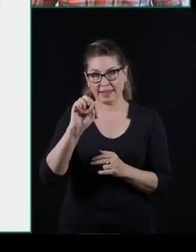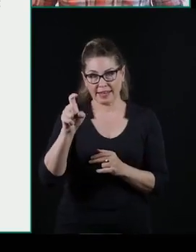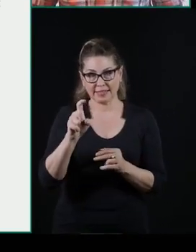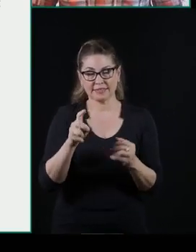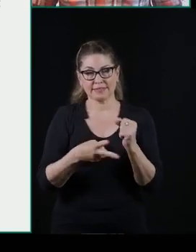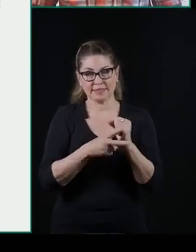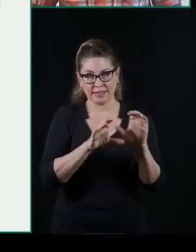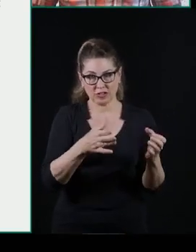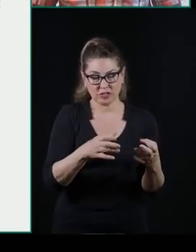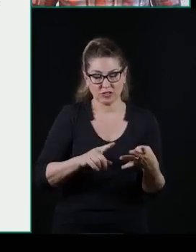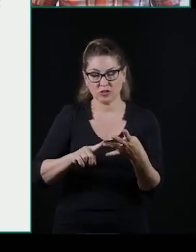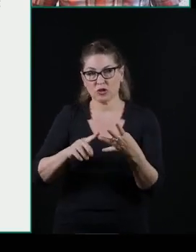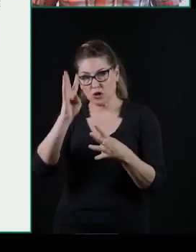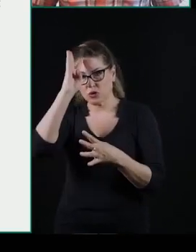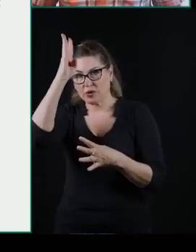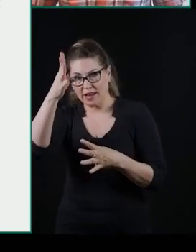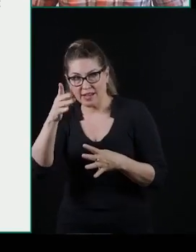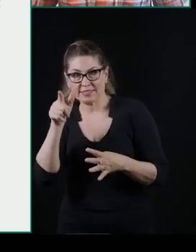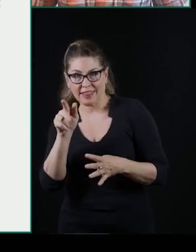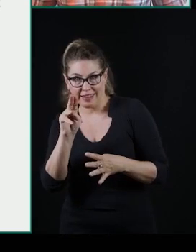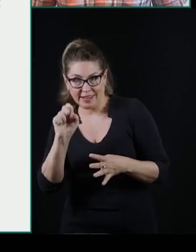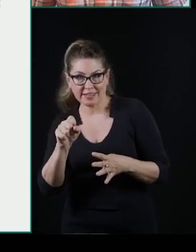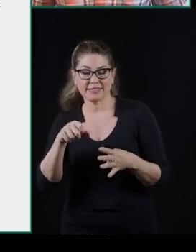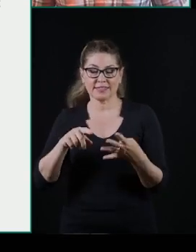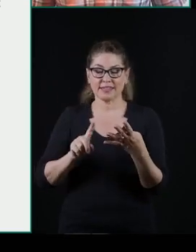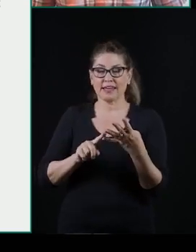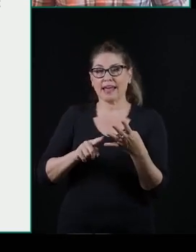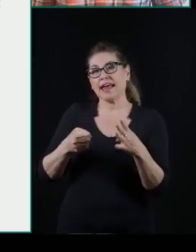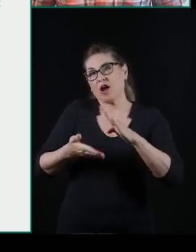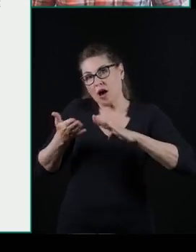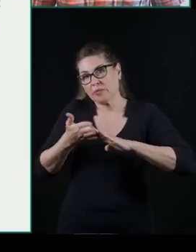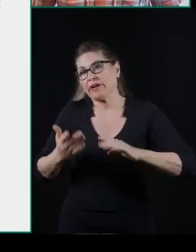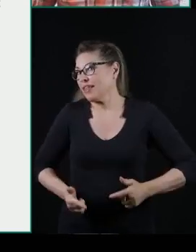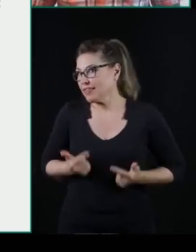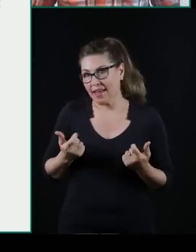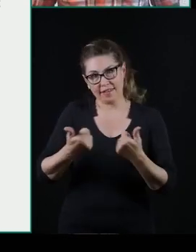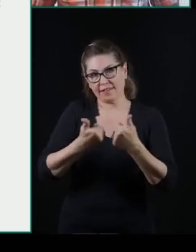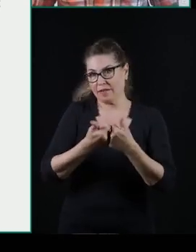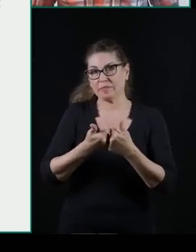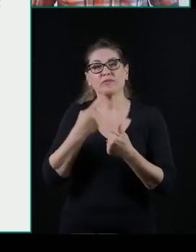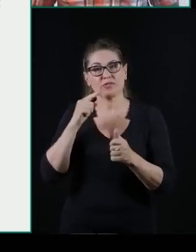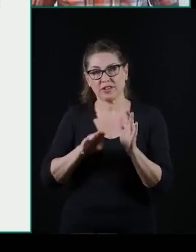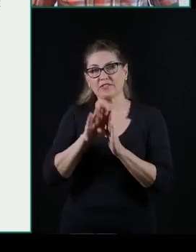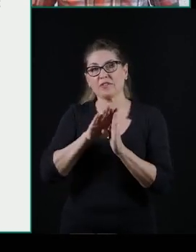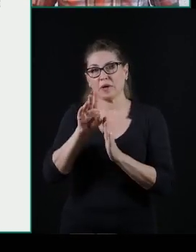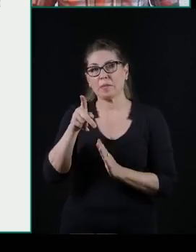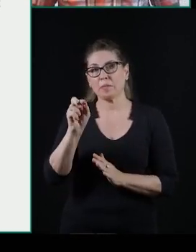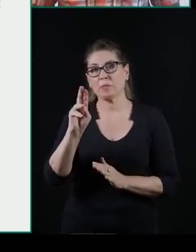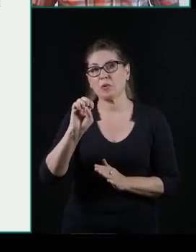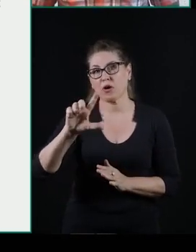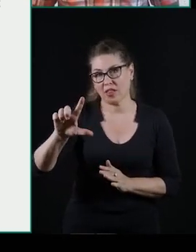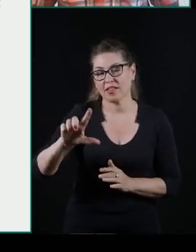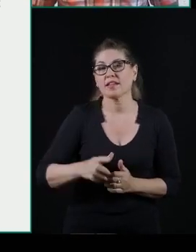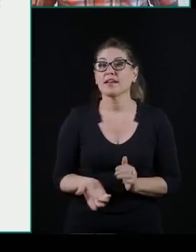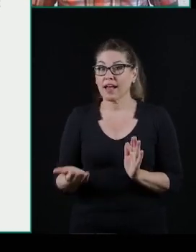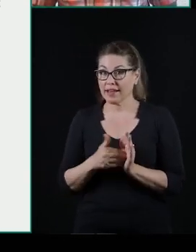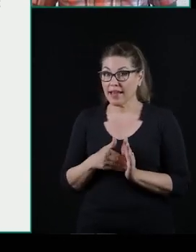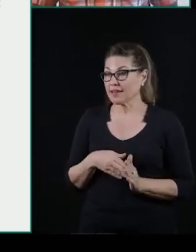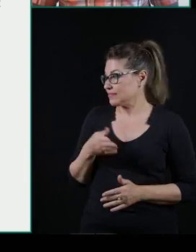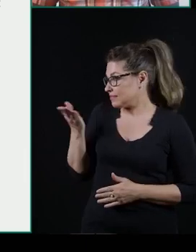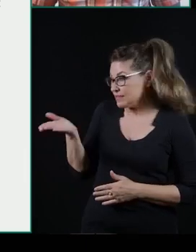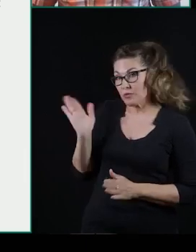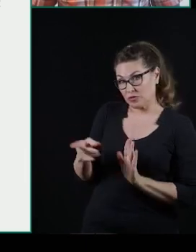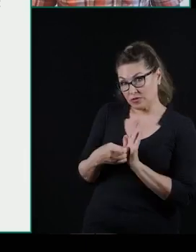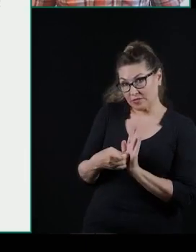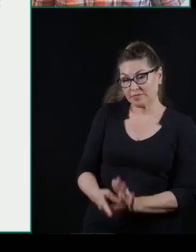building a Linux container image, creating a Linux build in PlayFab, and operating a live game in the developer portal.